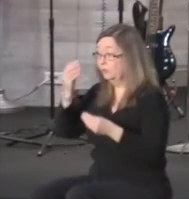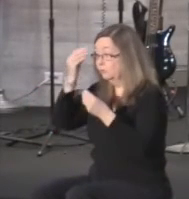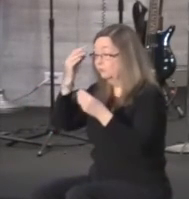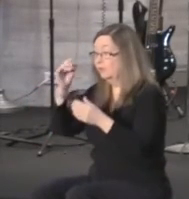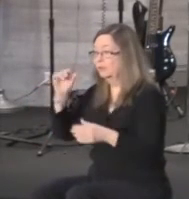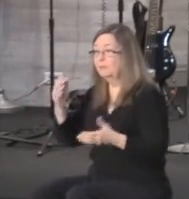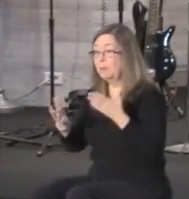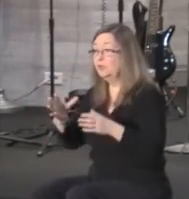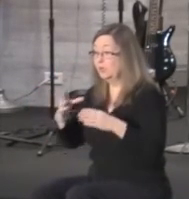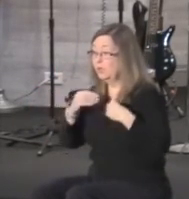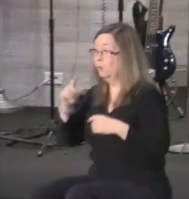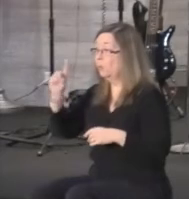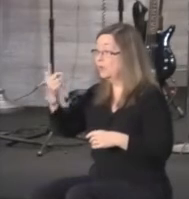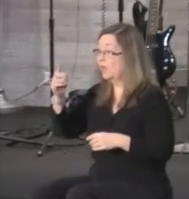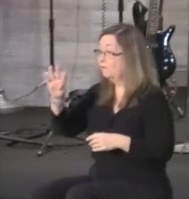about